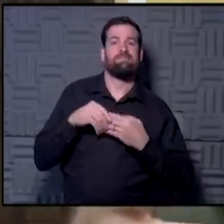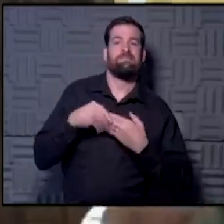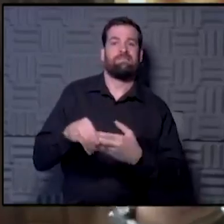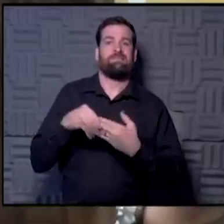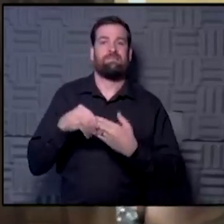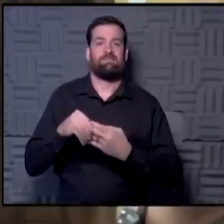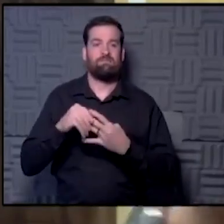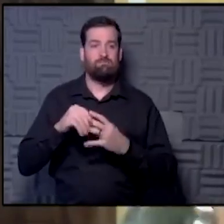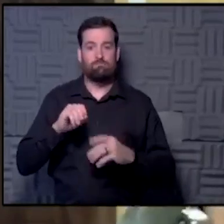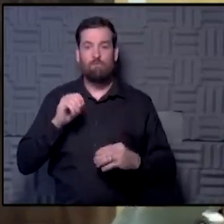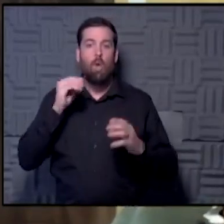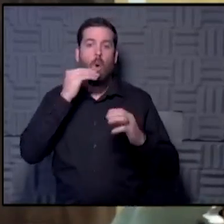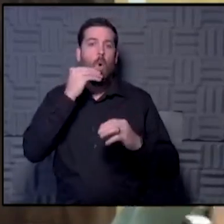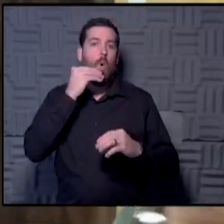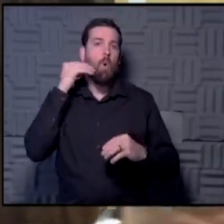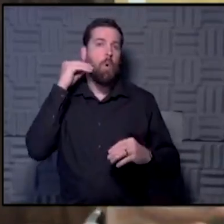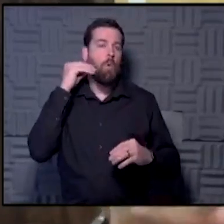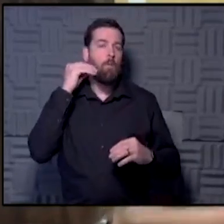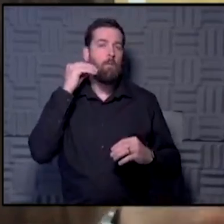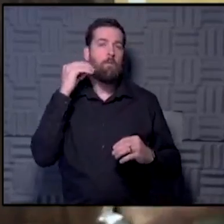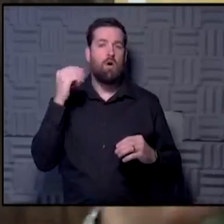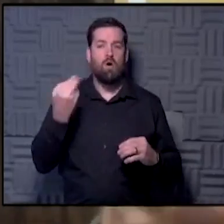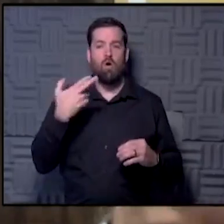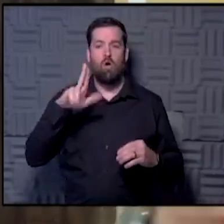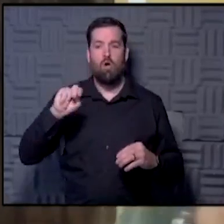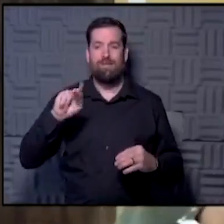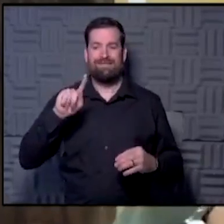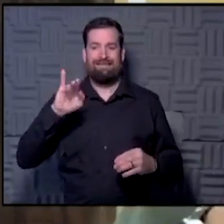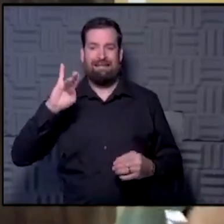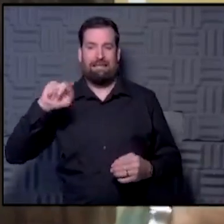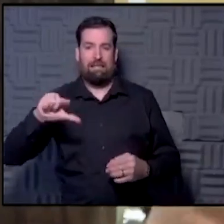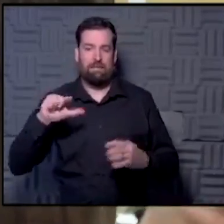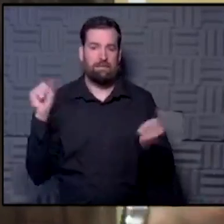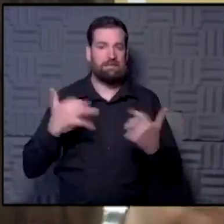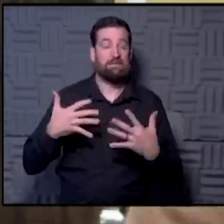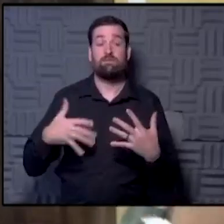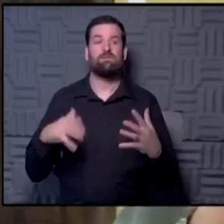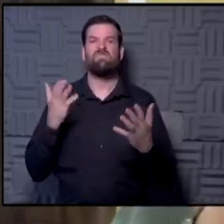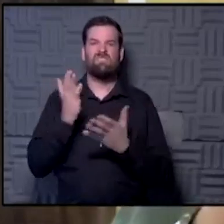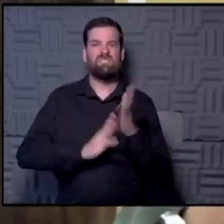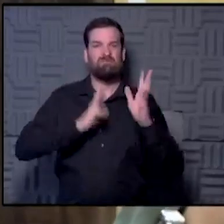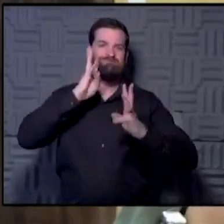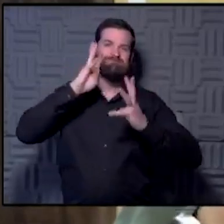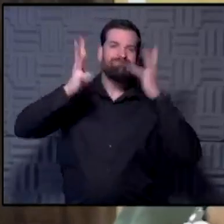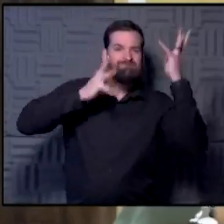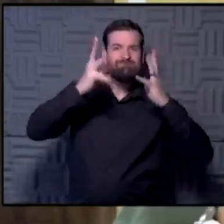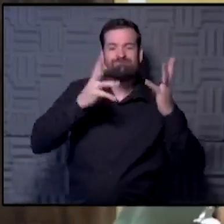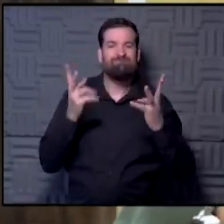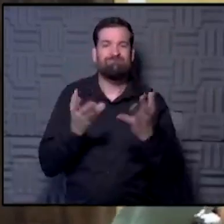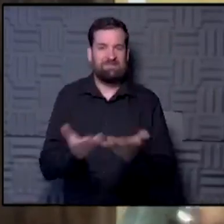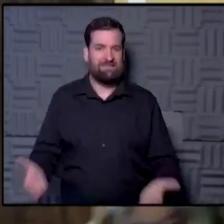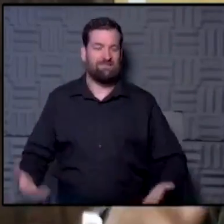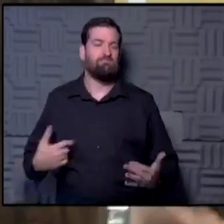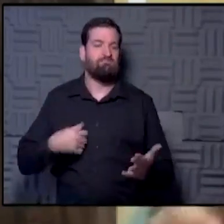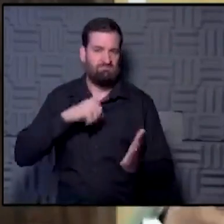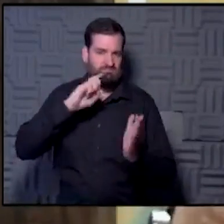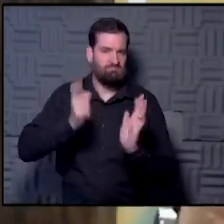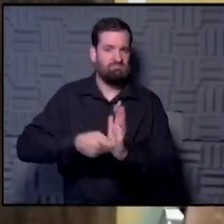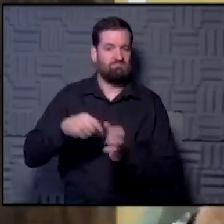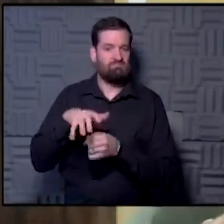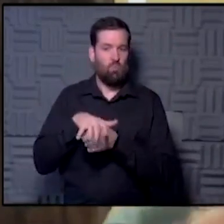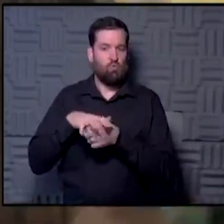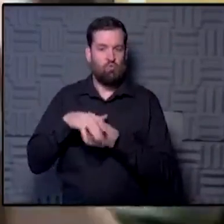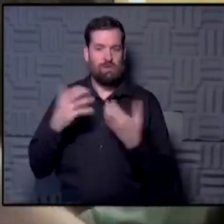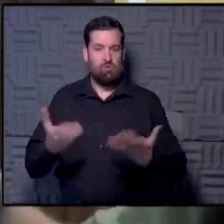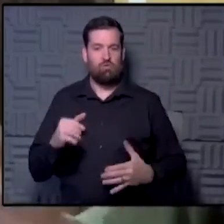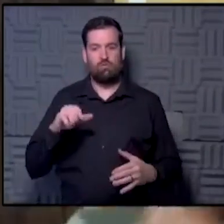home haunting, as it's called, and haunted houses and trunk or treats into usually some very creative spaces. And we're certainly seeing that locally here in Salt Lake